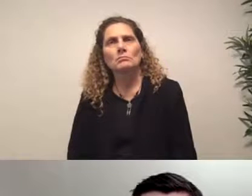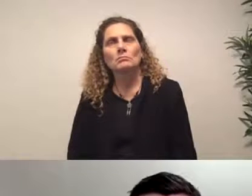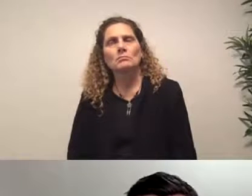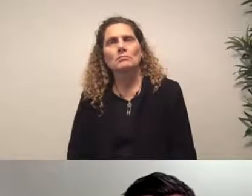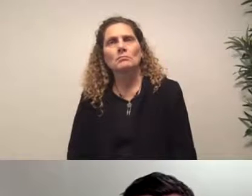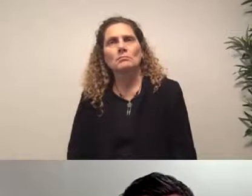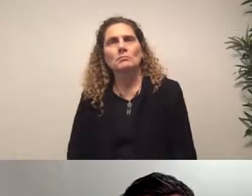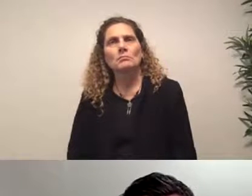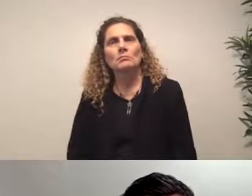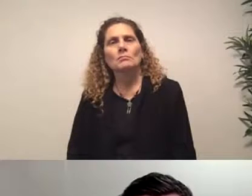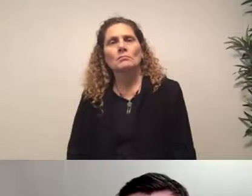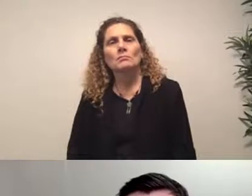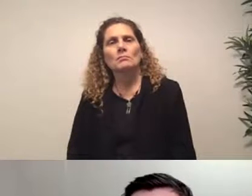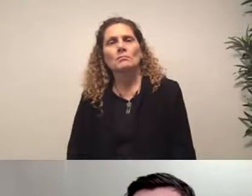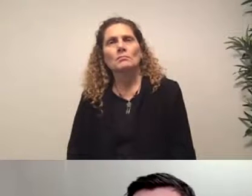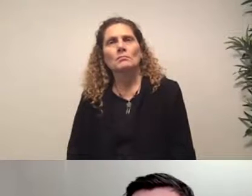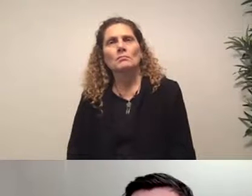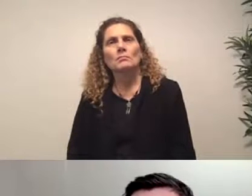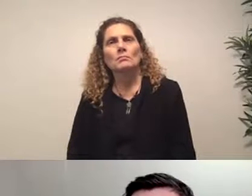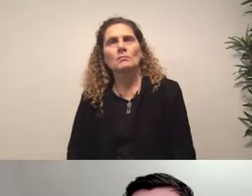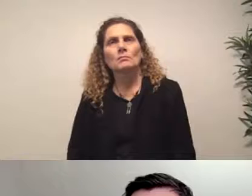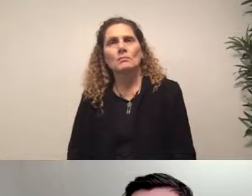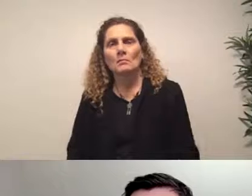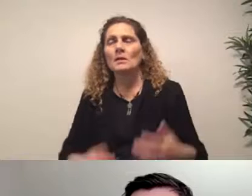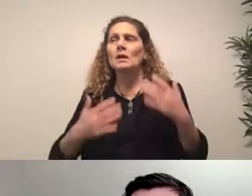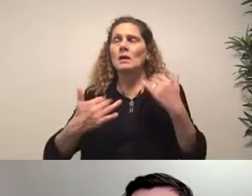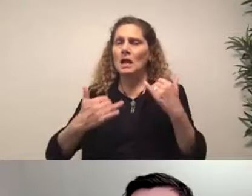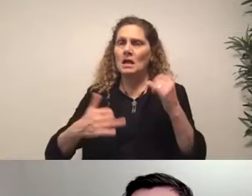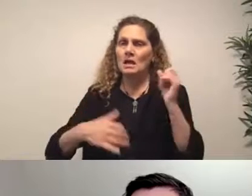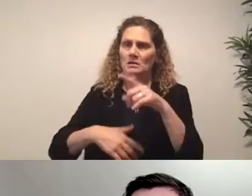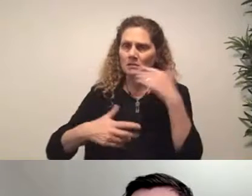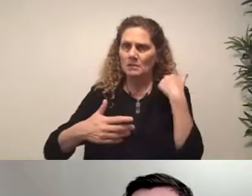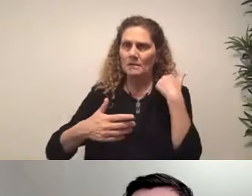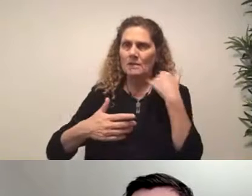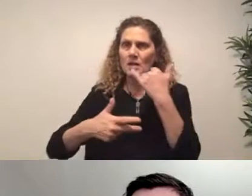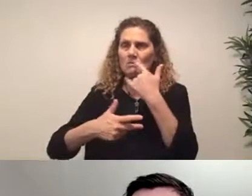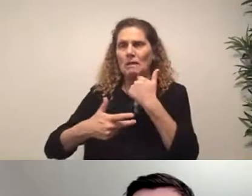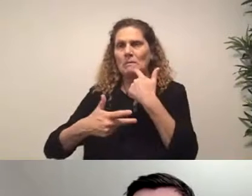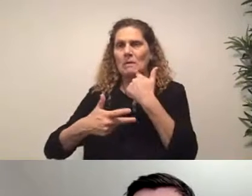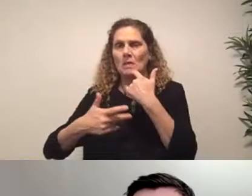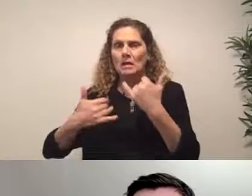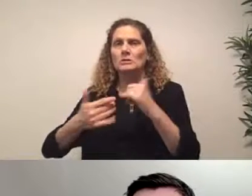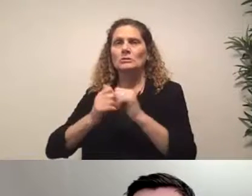indicators? Dr. John Raymond at the Medical College of Wisconsin said it could not be attributed to a decrease in